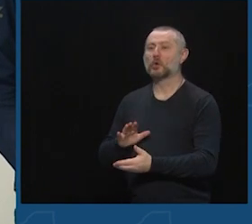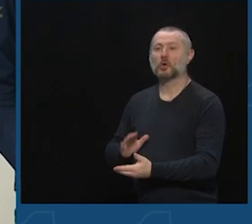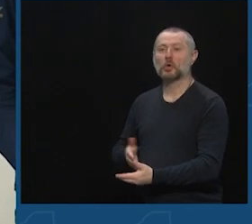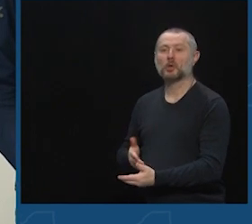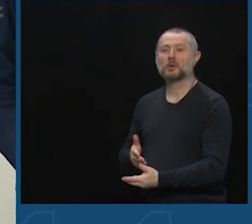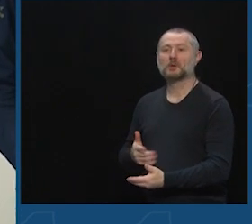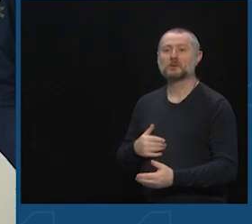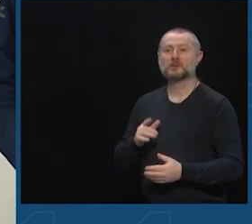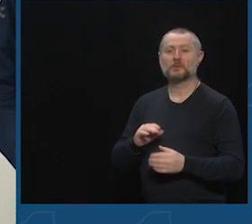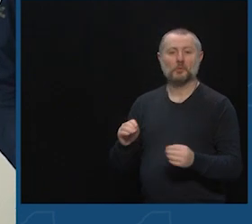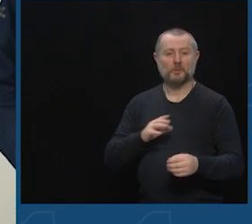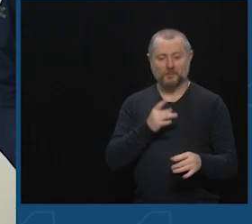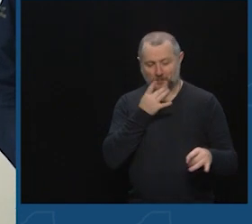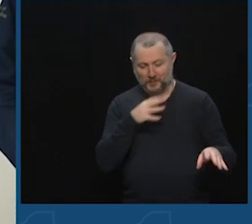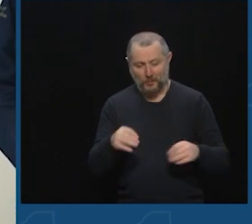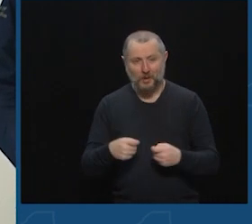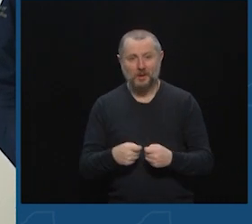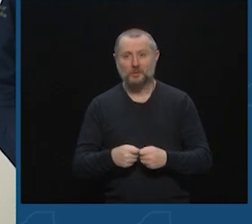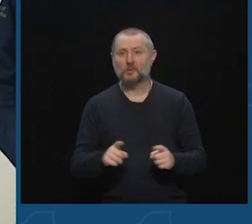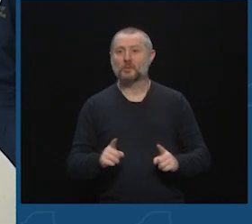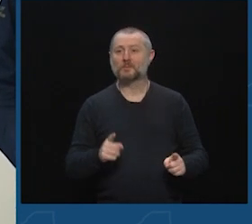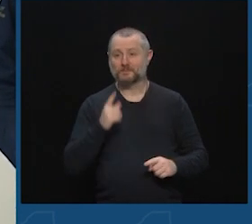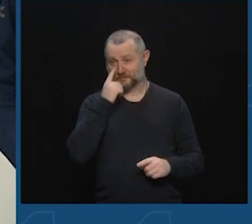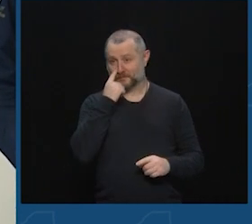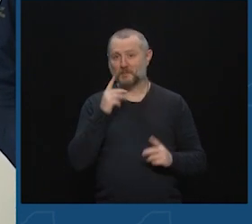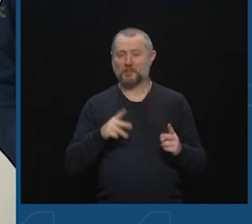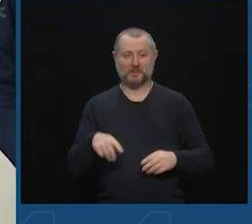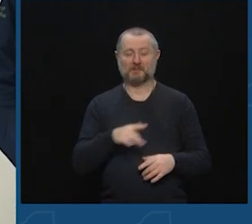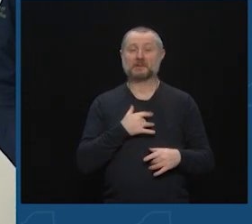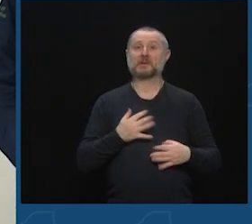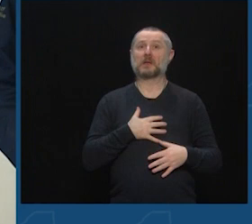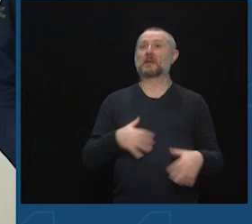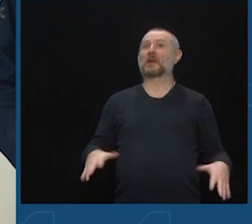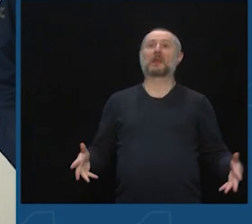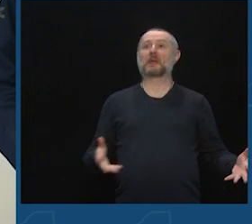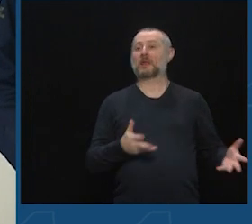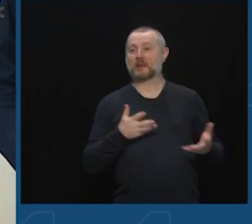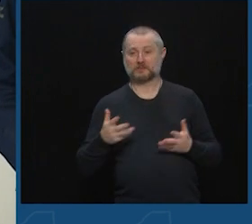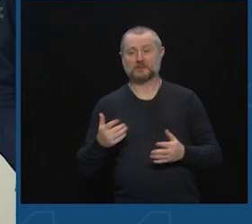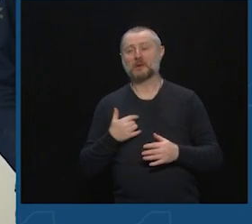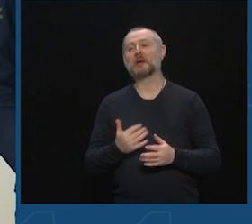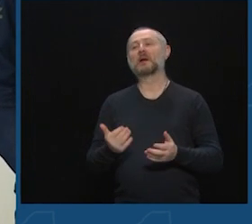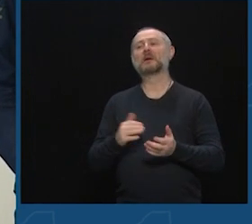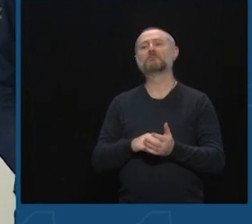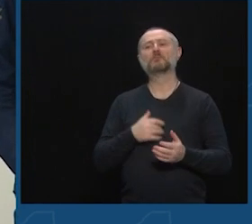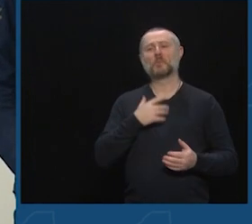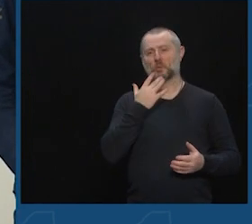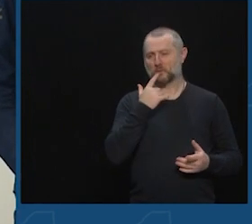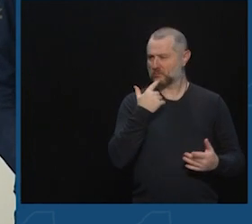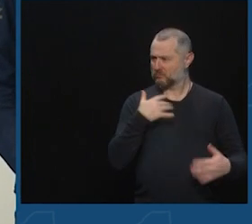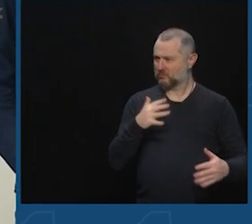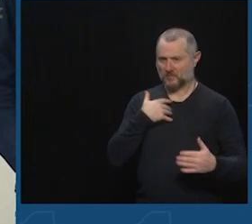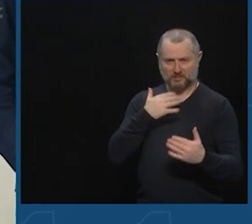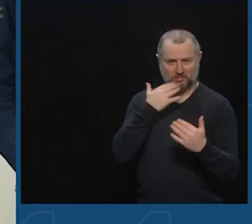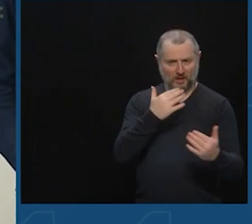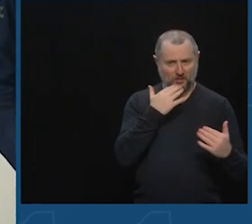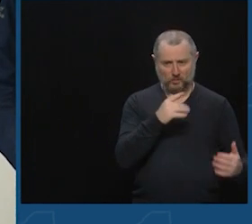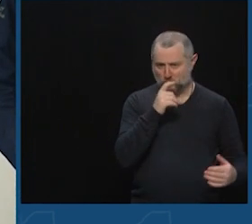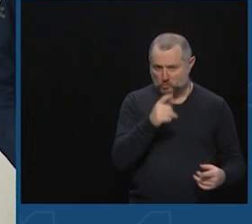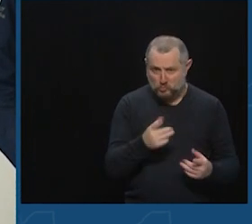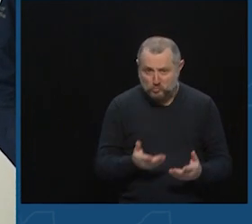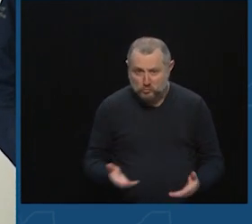soup. These are scary times for people. So I just want to again extend my heartfelt gratitude to the people who made